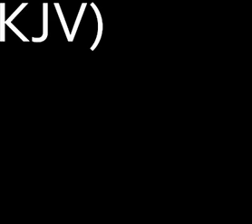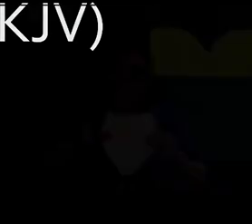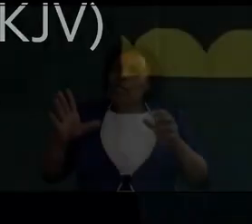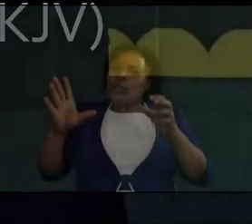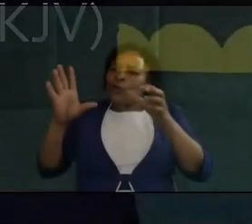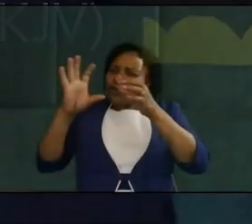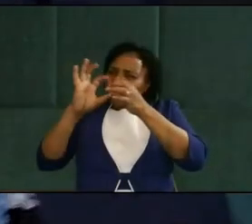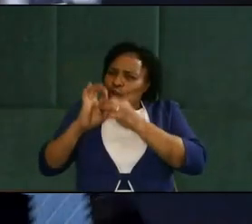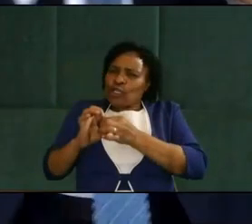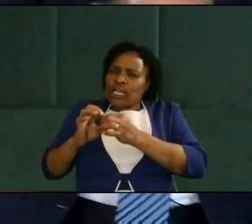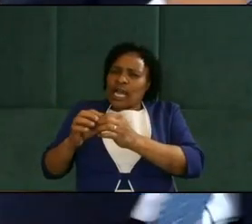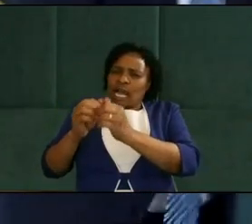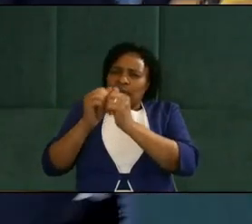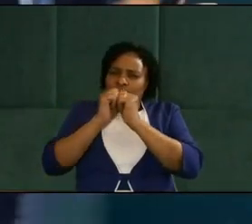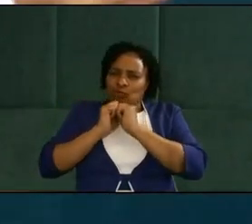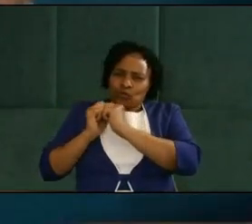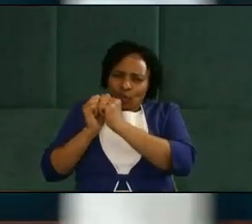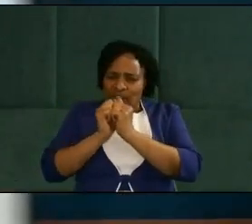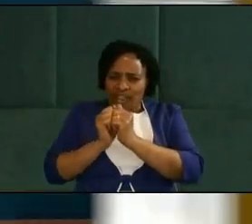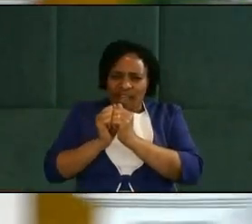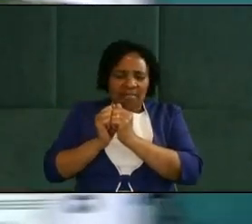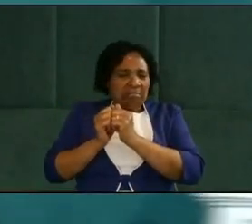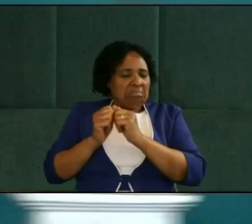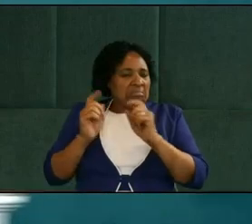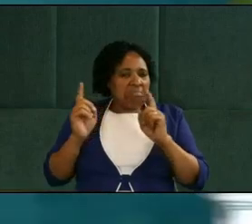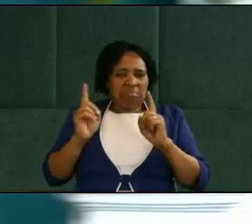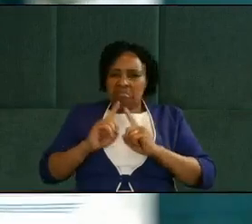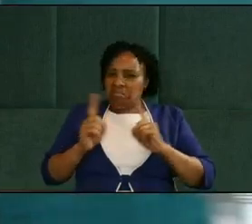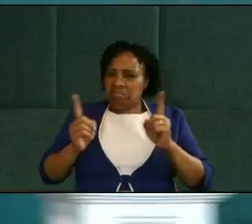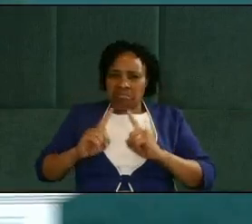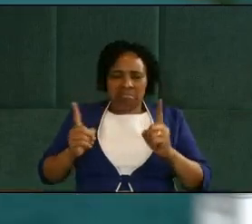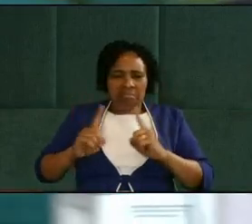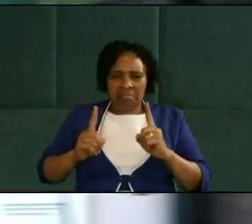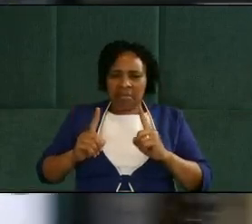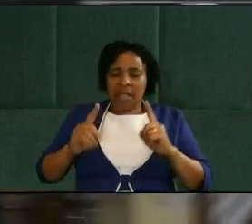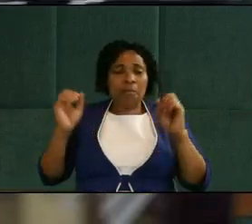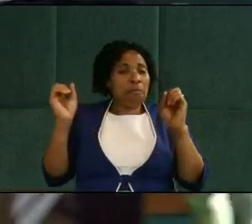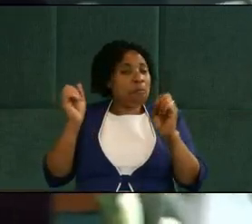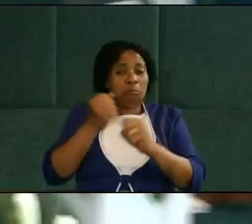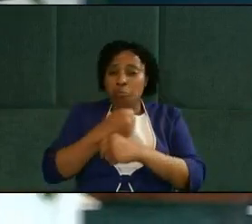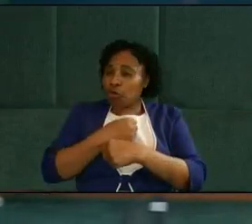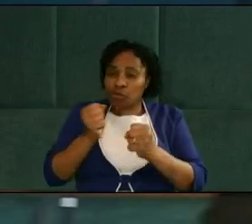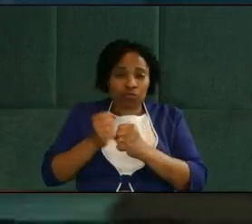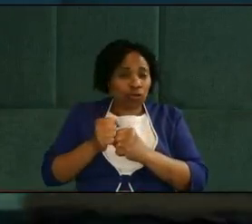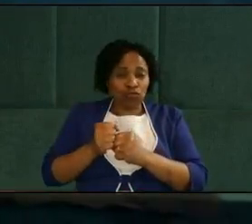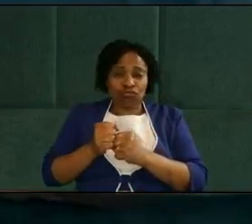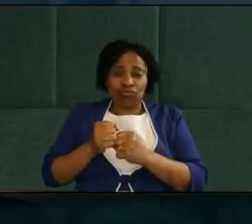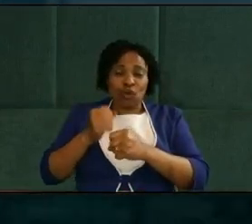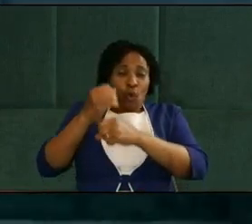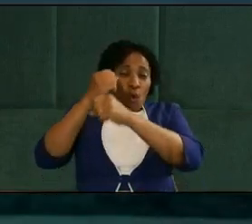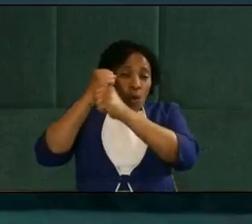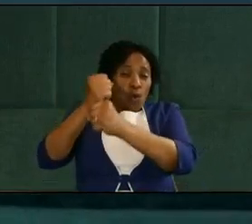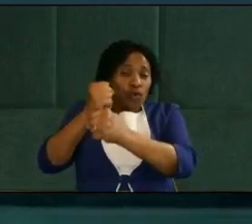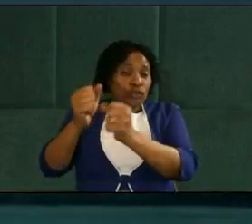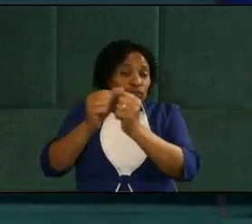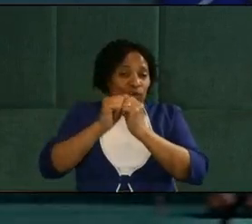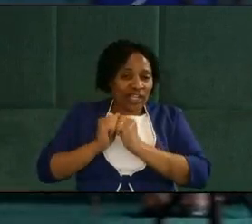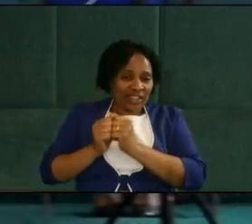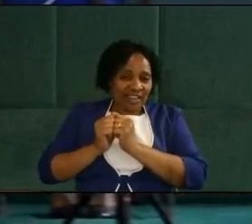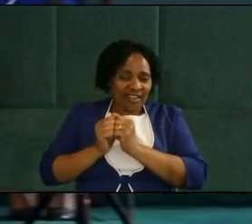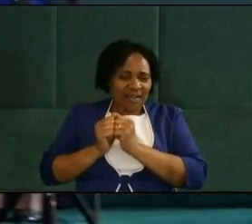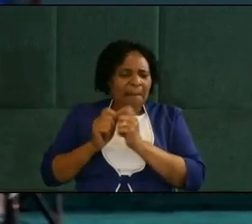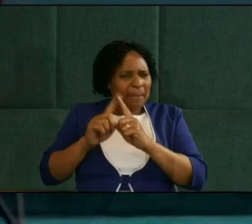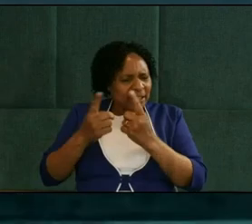not. Come on, preach with me. They will not adhere. They will not stick together. They will